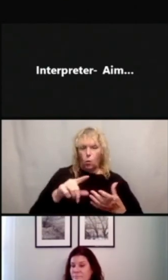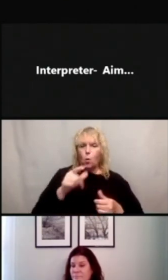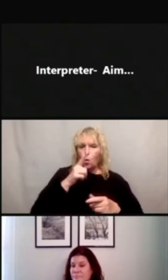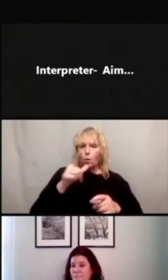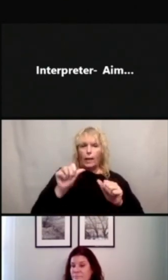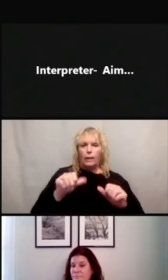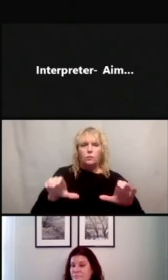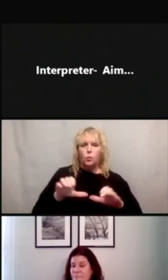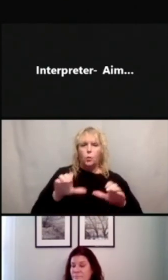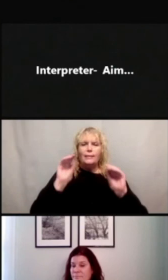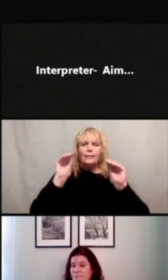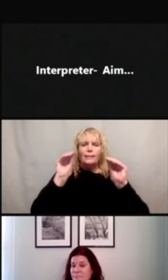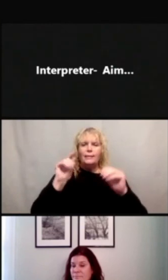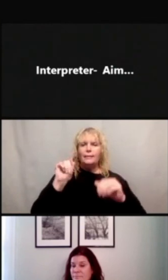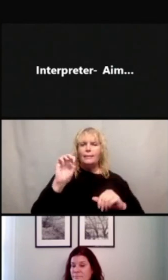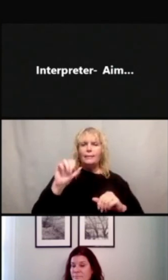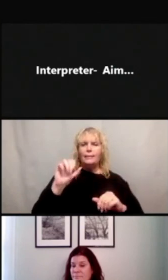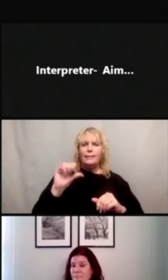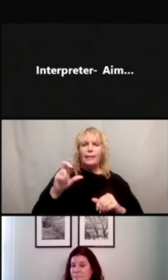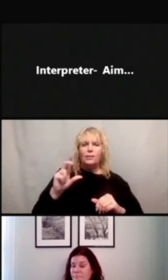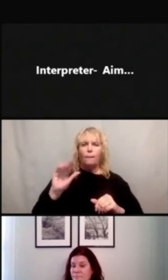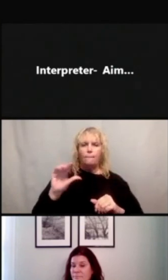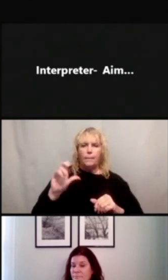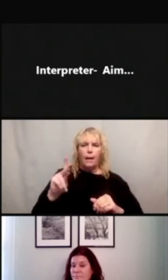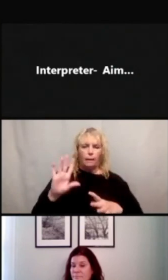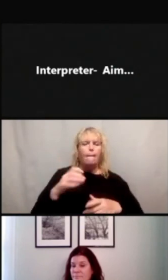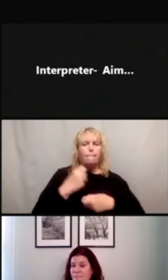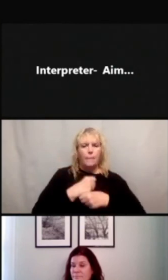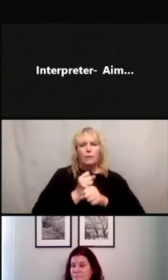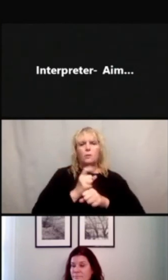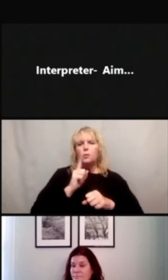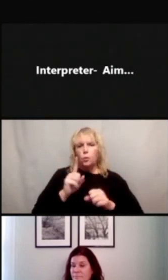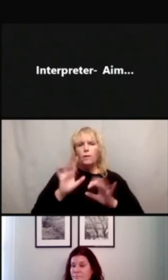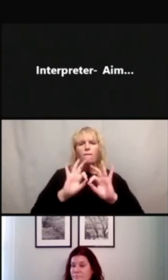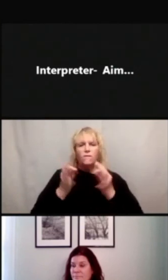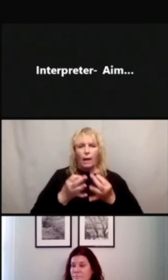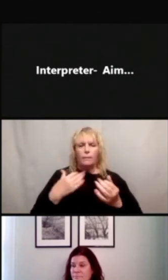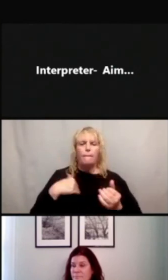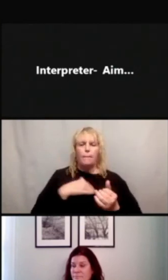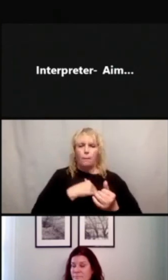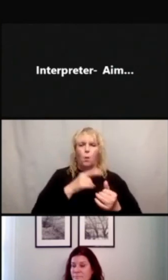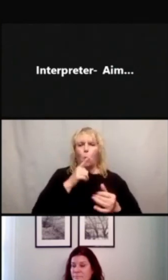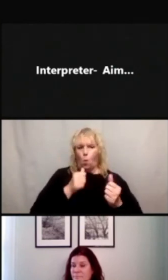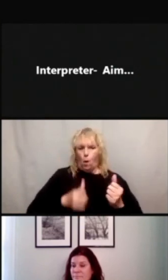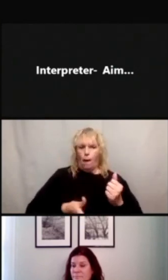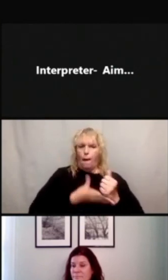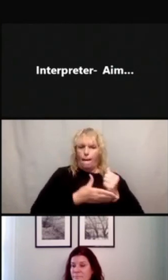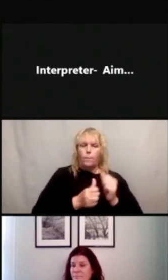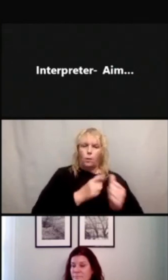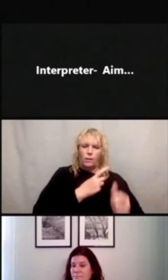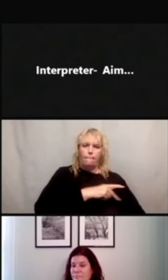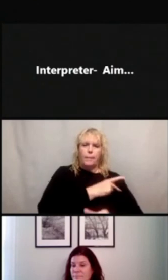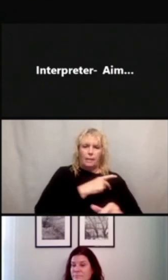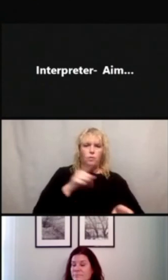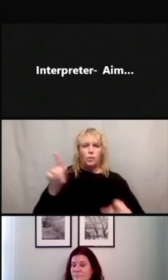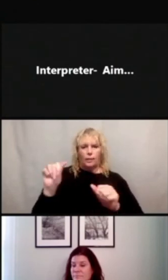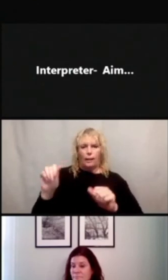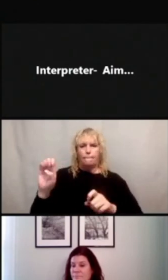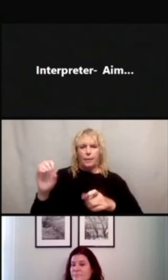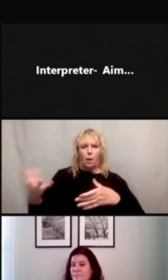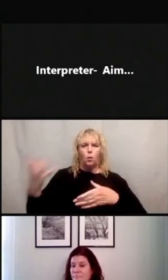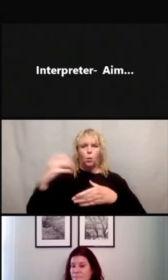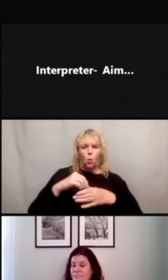back, I think there's certainly a lot to be said for making sure that the family members who are assisting those patients are included in that teach